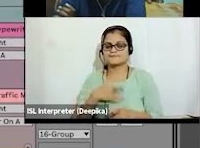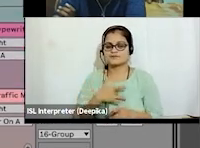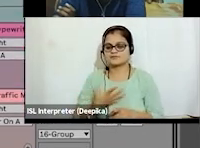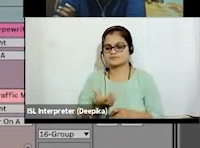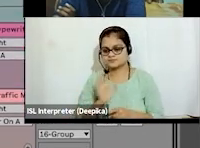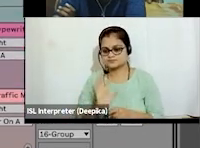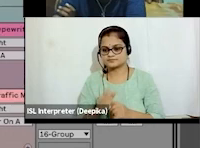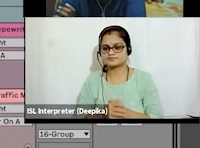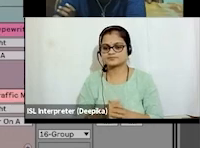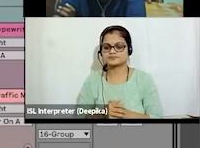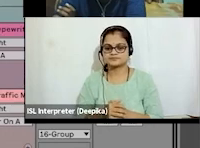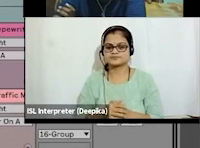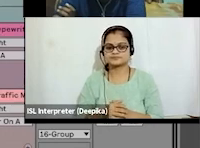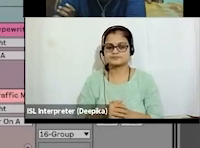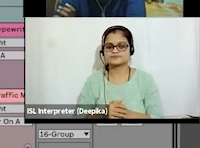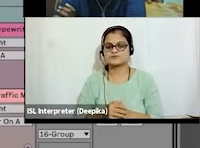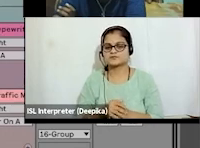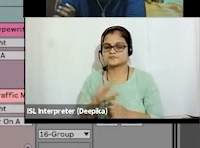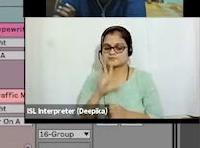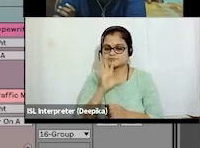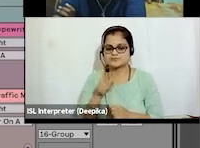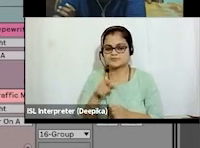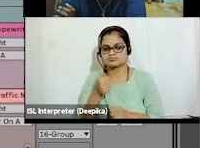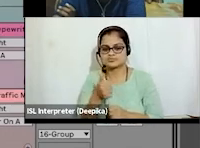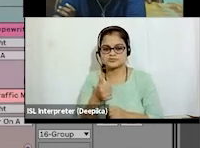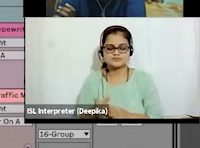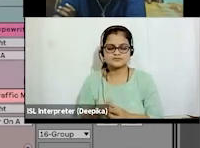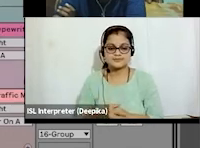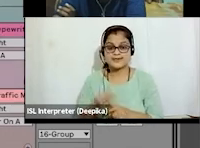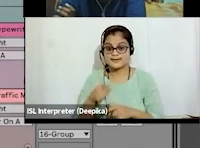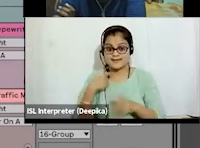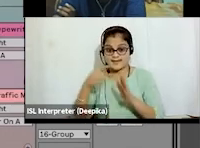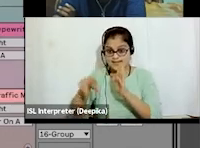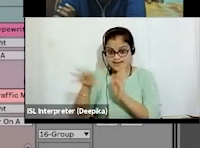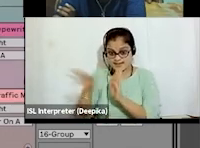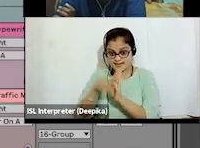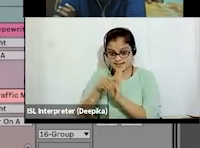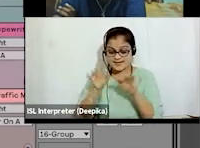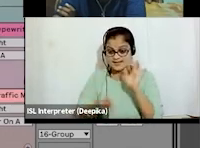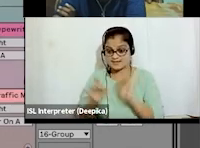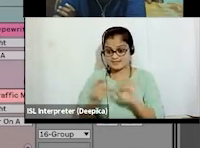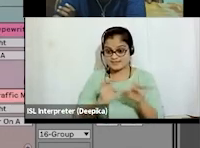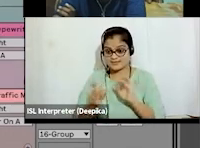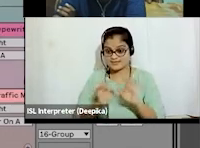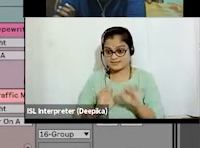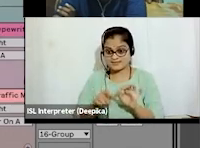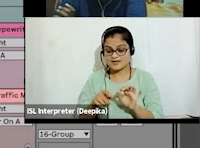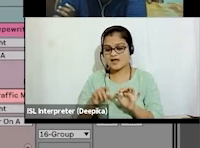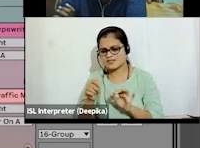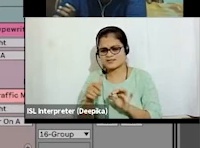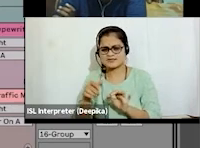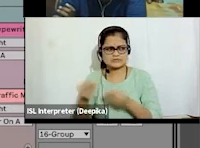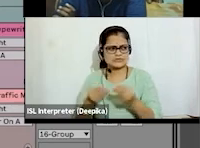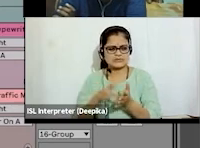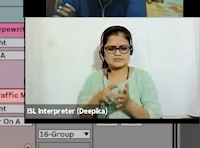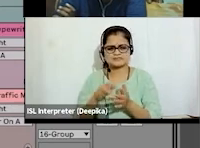also keeps it the same chord, which is nice. Yeah. The other thing is I recorded this typewriter at another store, and then I